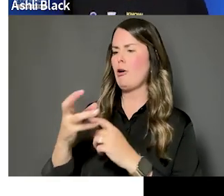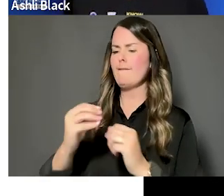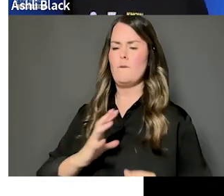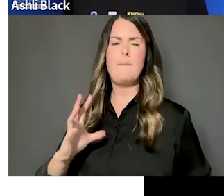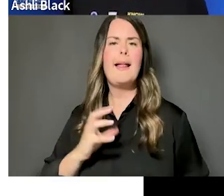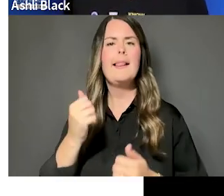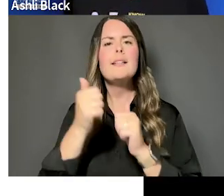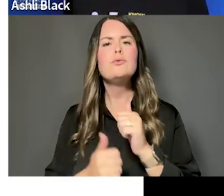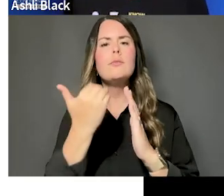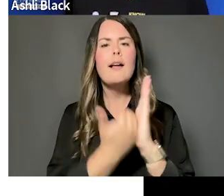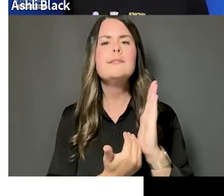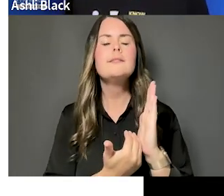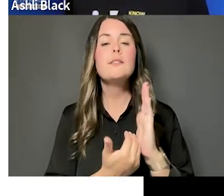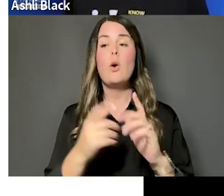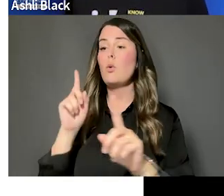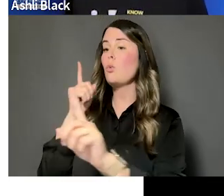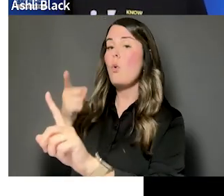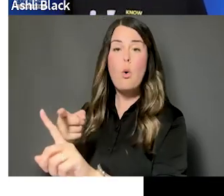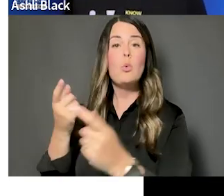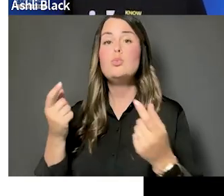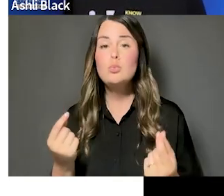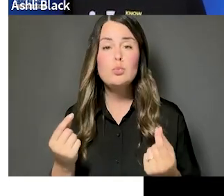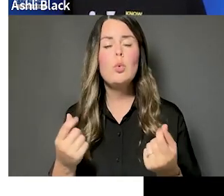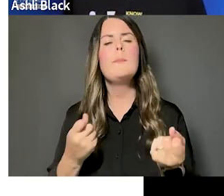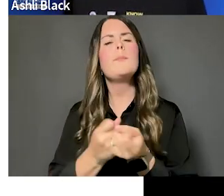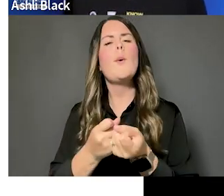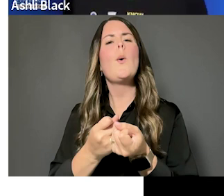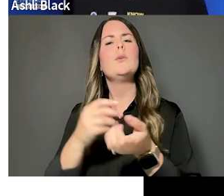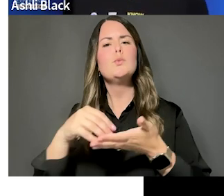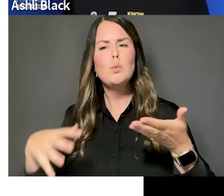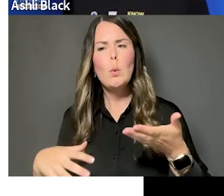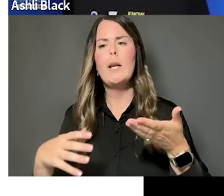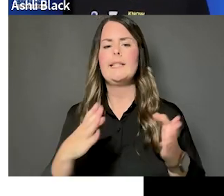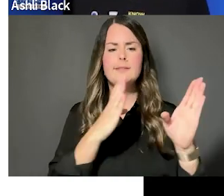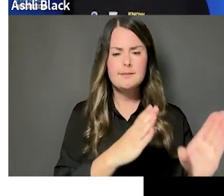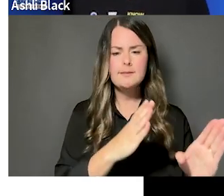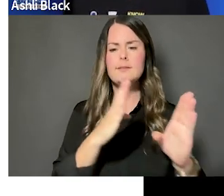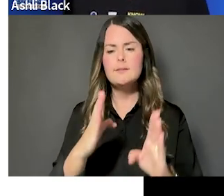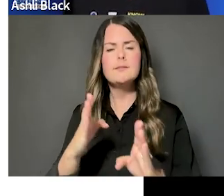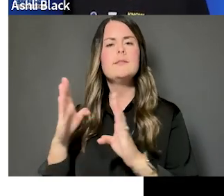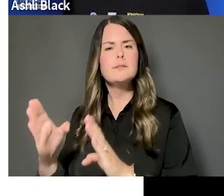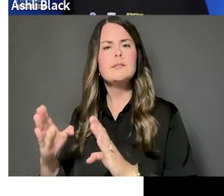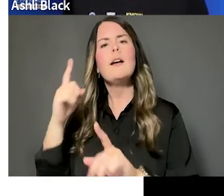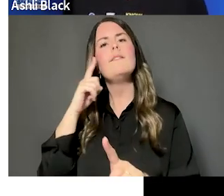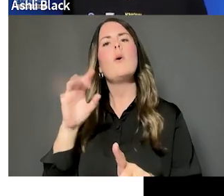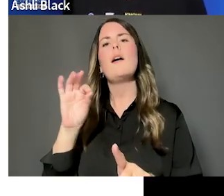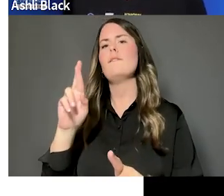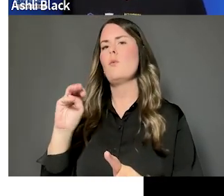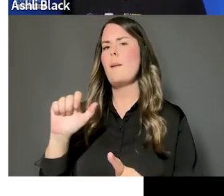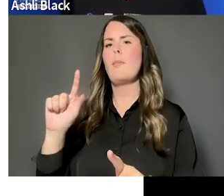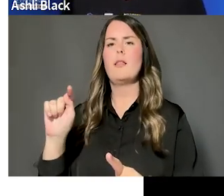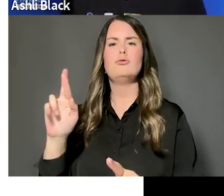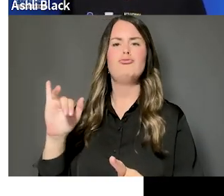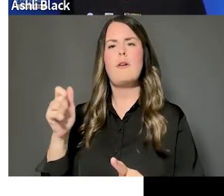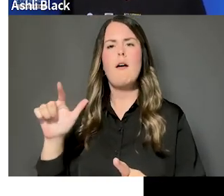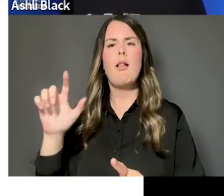and formality in each lesson. The goal in these units is to support students in gradually building towards formal triangle